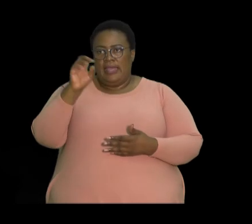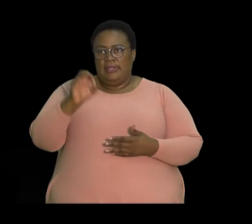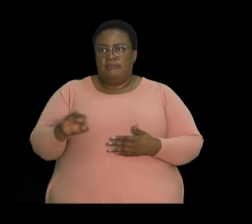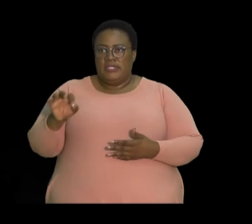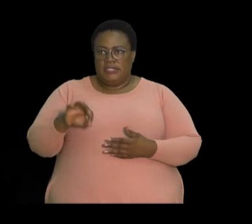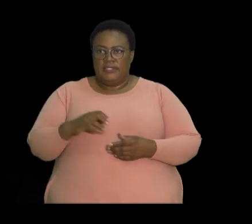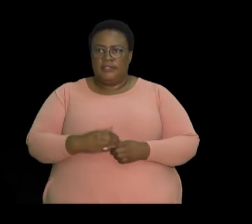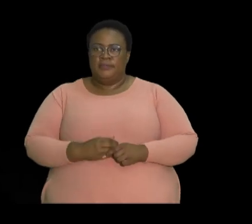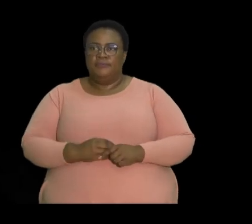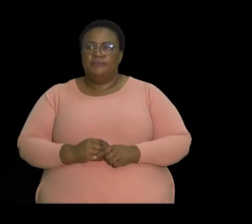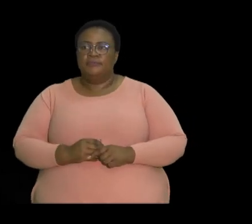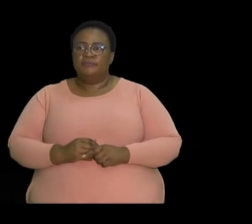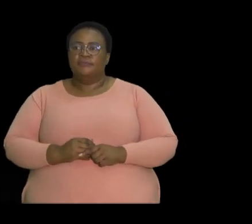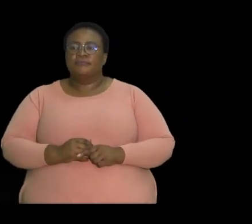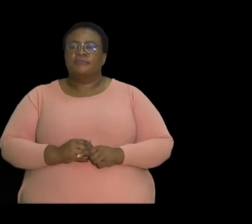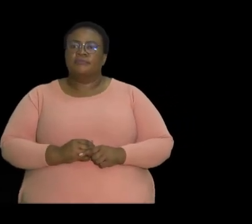17,9%.